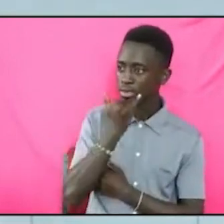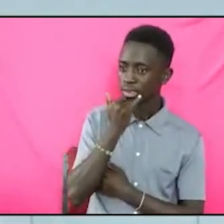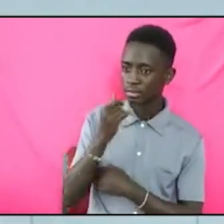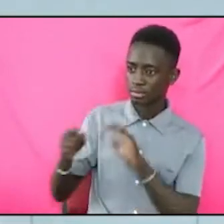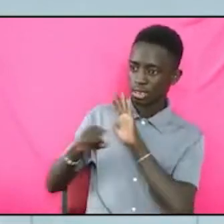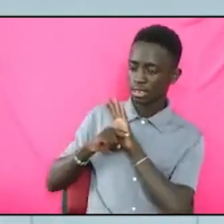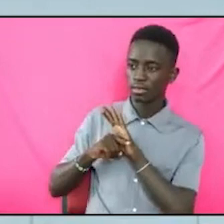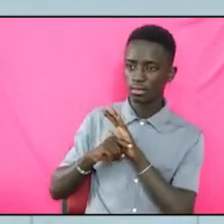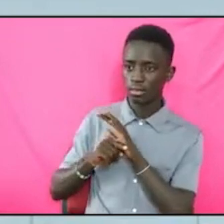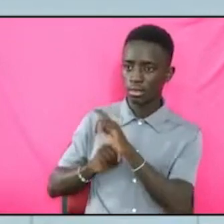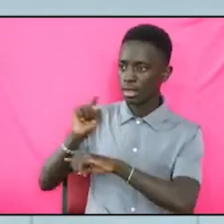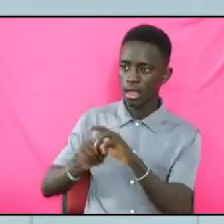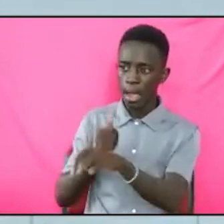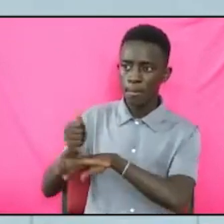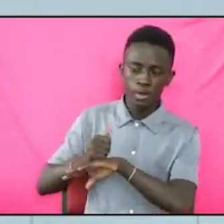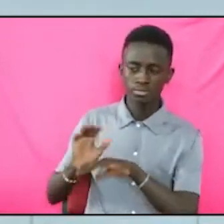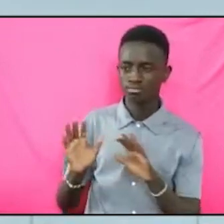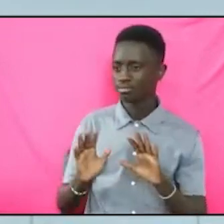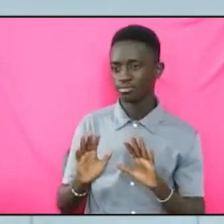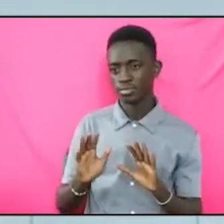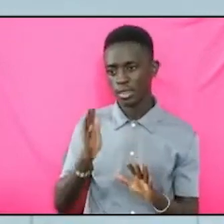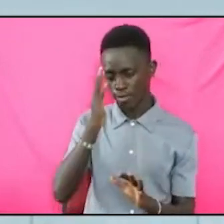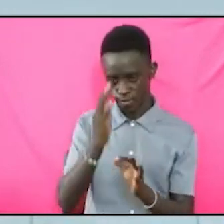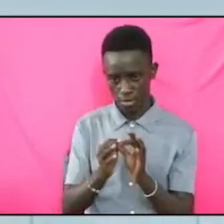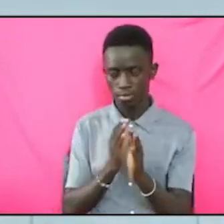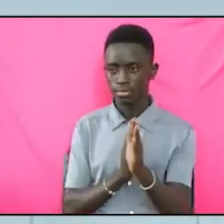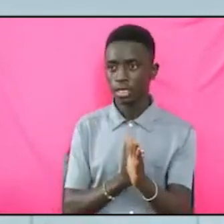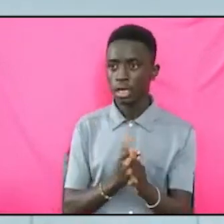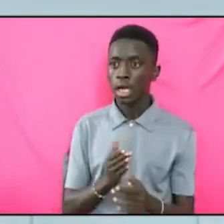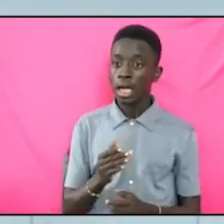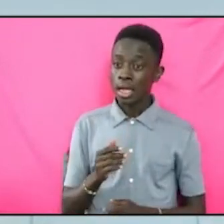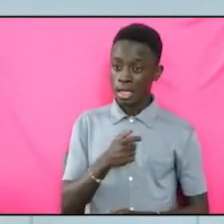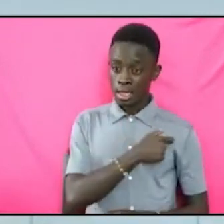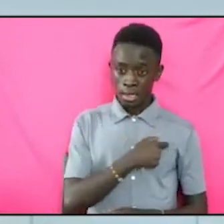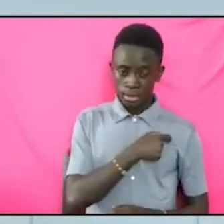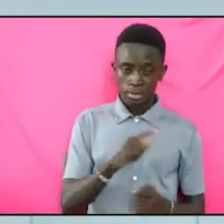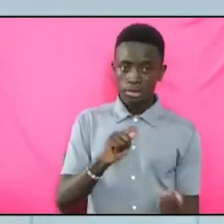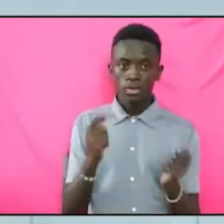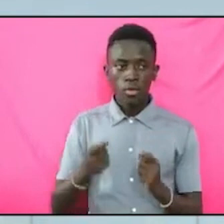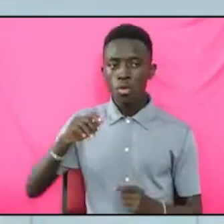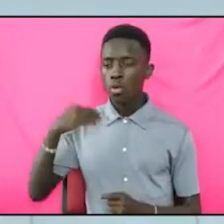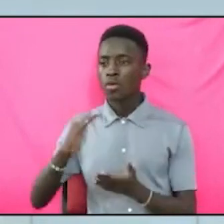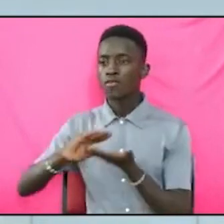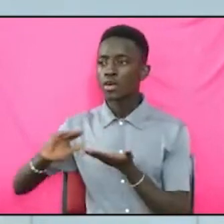Lesson number three on forgiveness. Agents of transformation forgive others and forgive